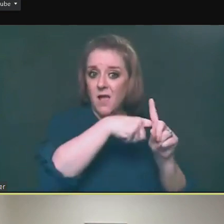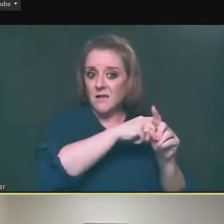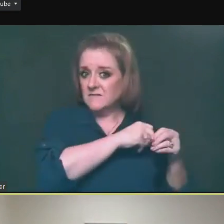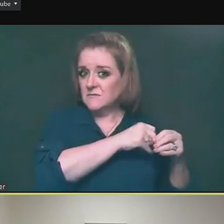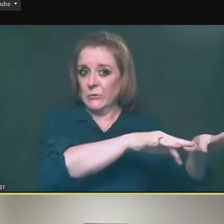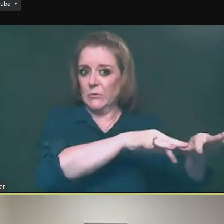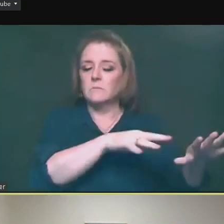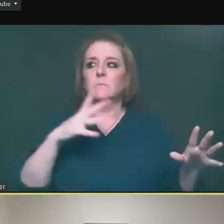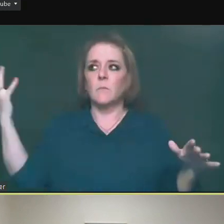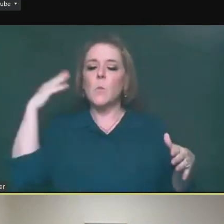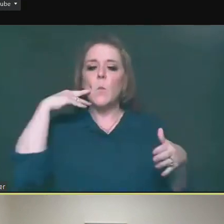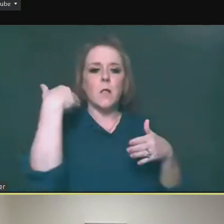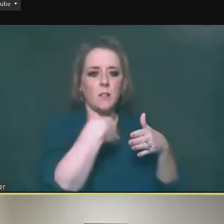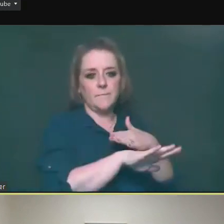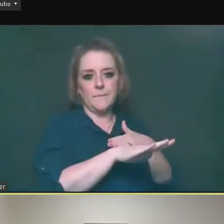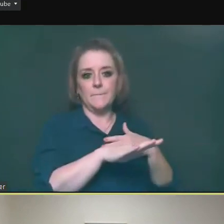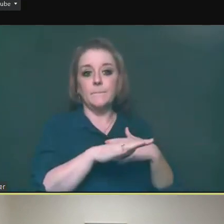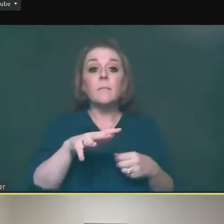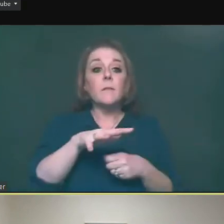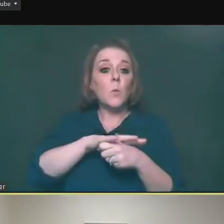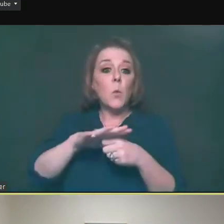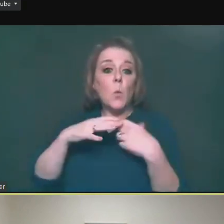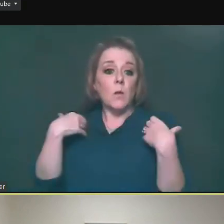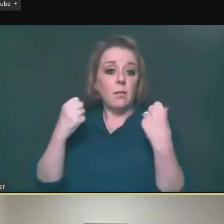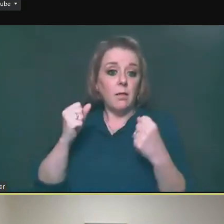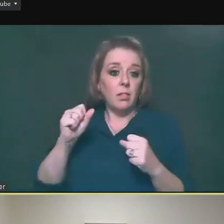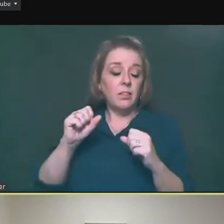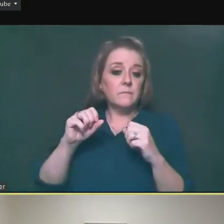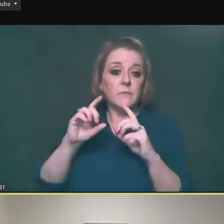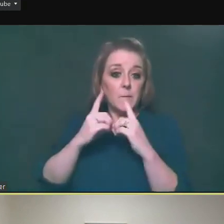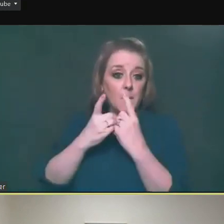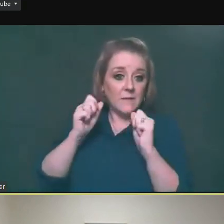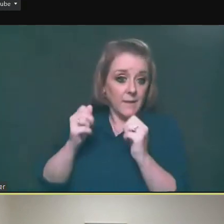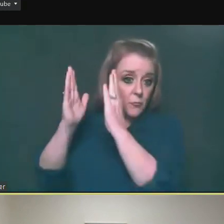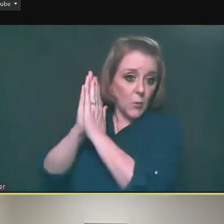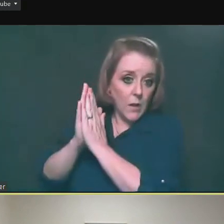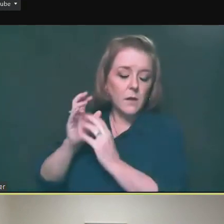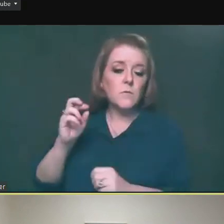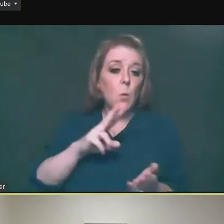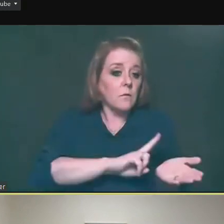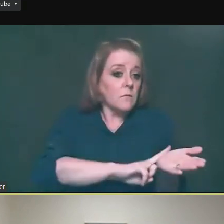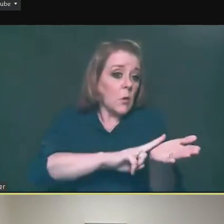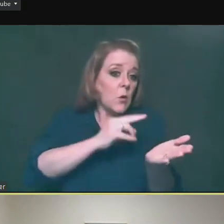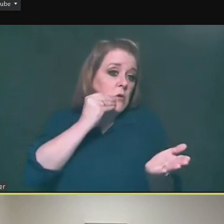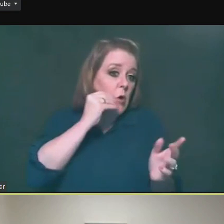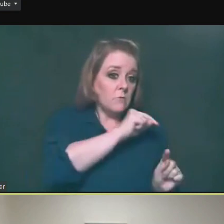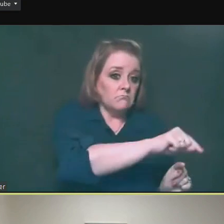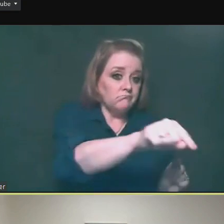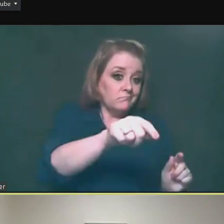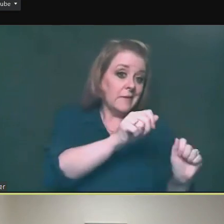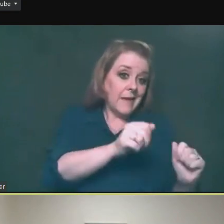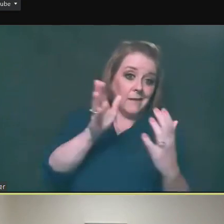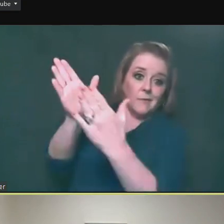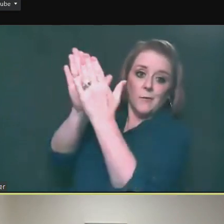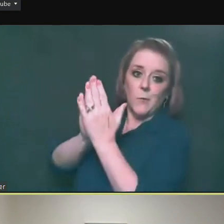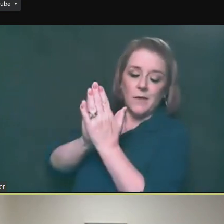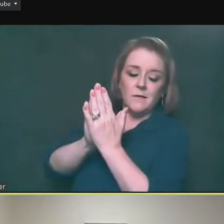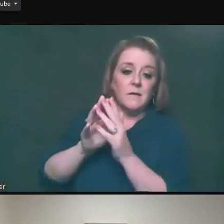at the request of the local health authority or the nursing home themselves. I don't know of any plans here in Lubbock to do that